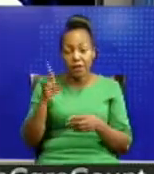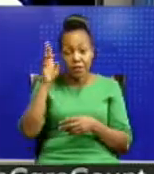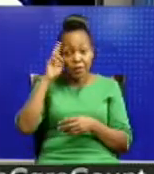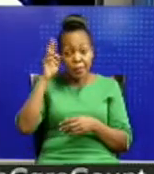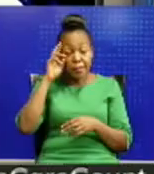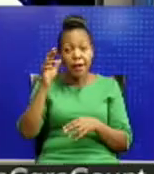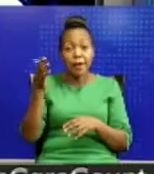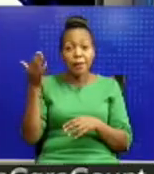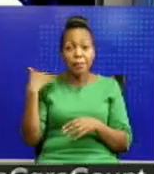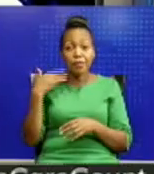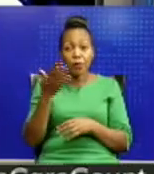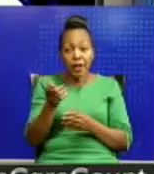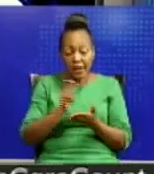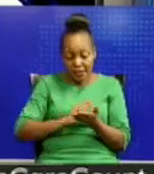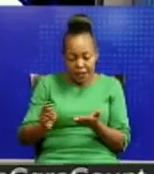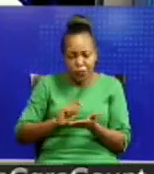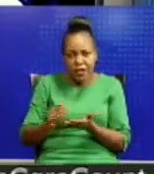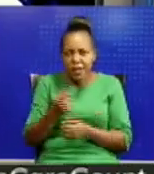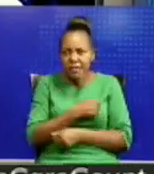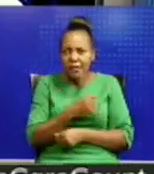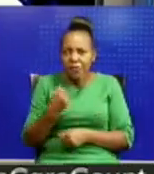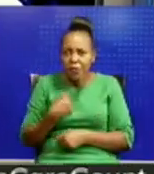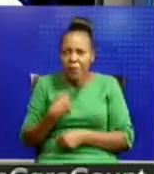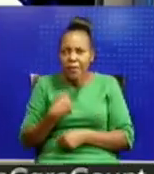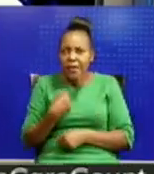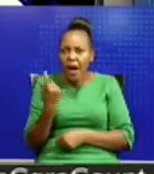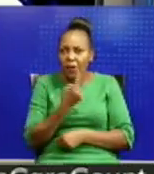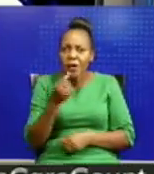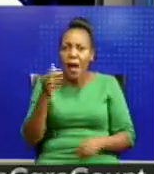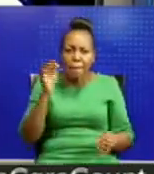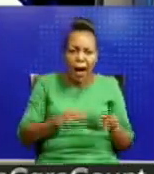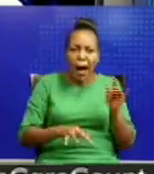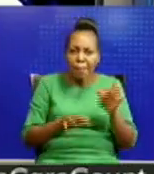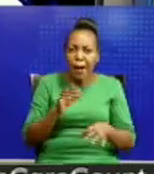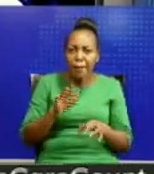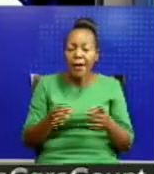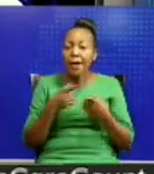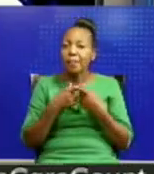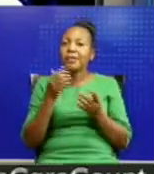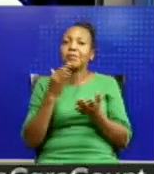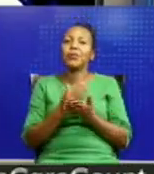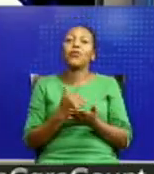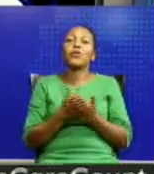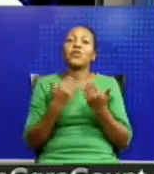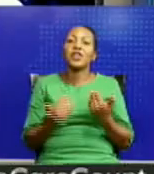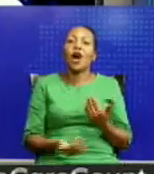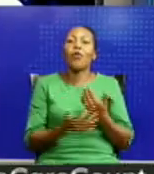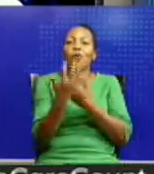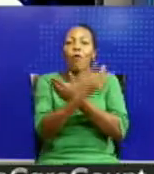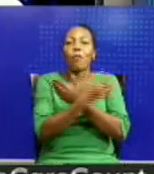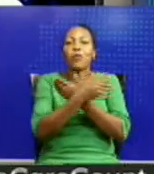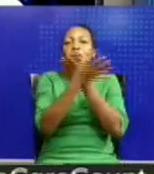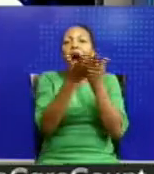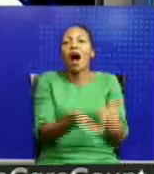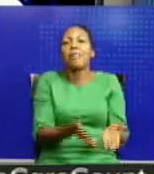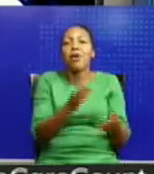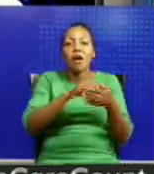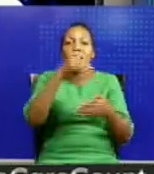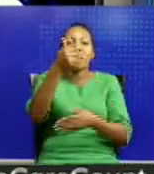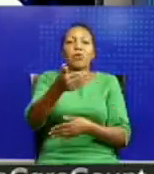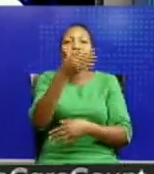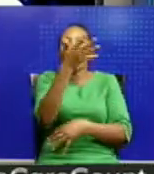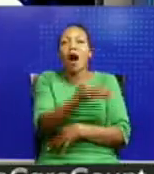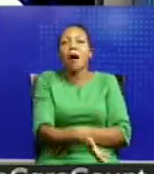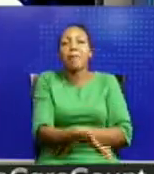remember when we used to have secretaries as women? When computers came in, we can now see men as secretaries. So why? Because